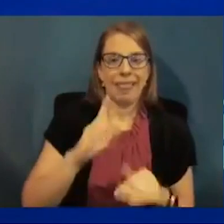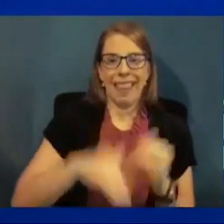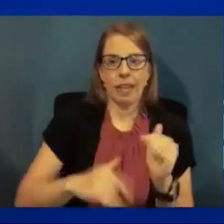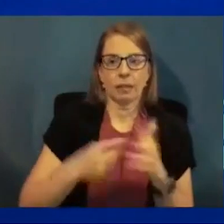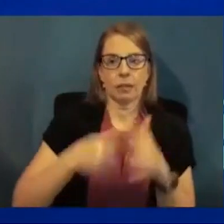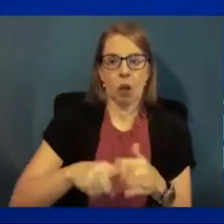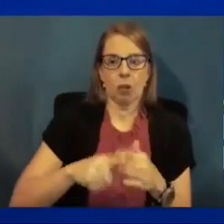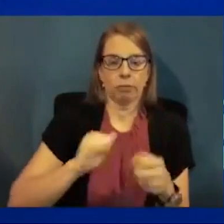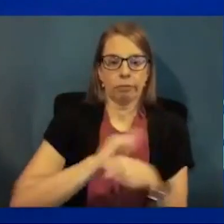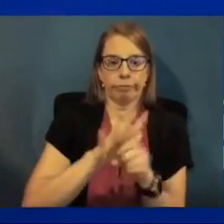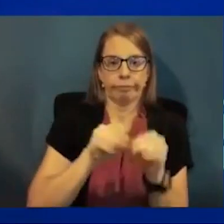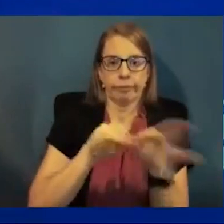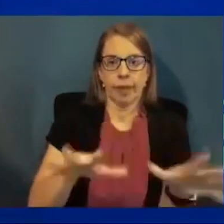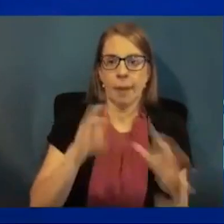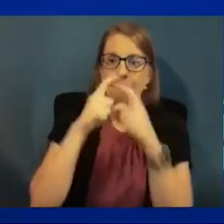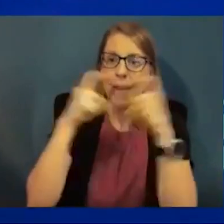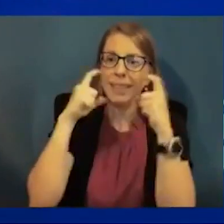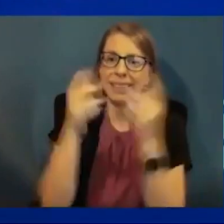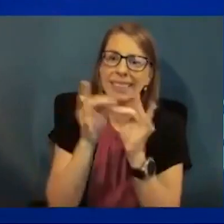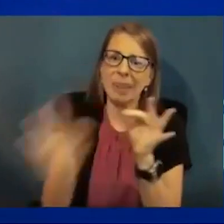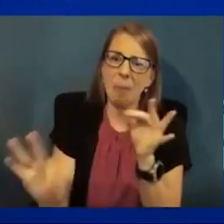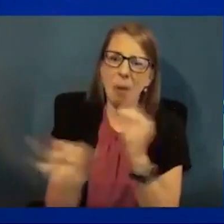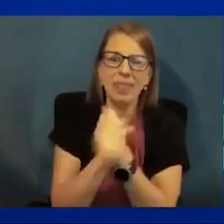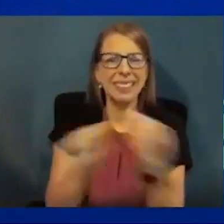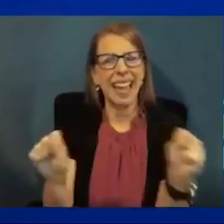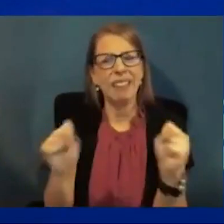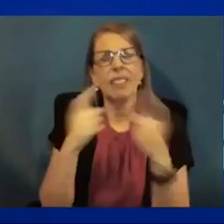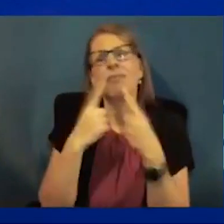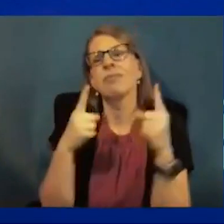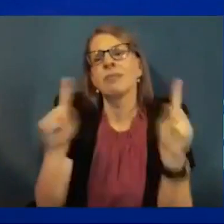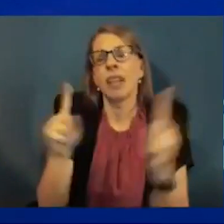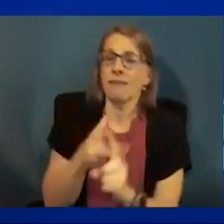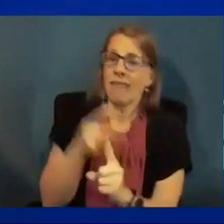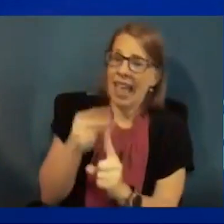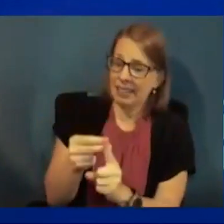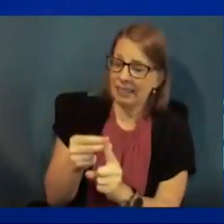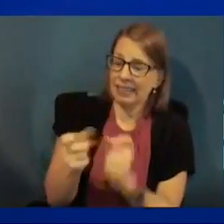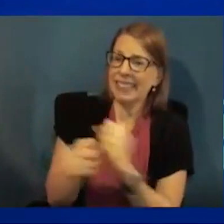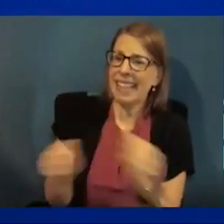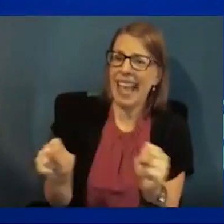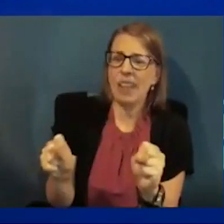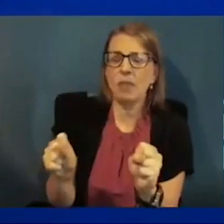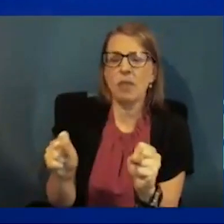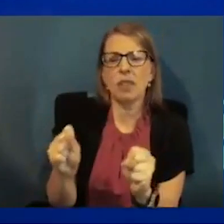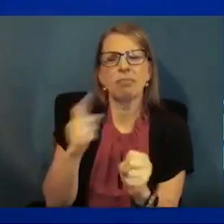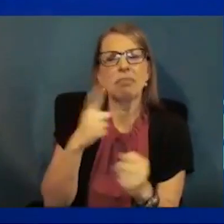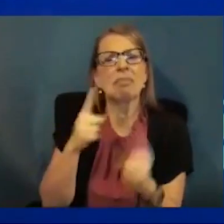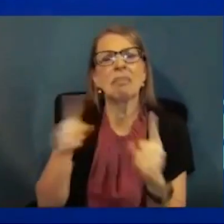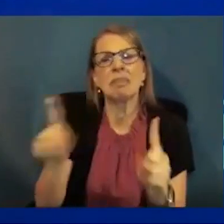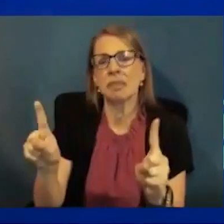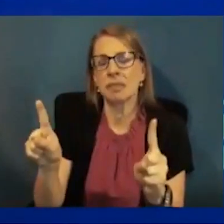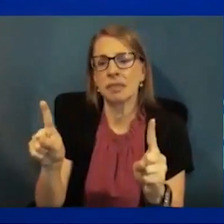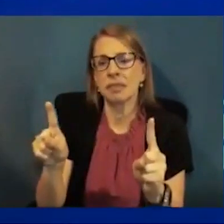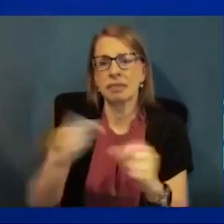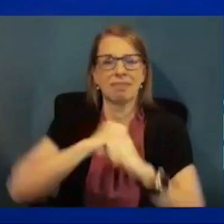safe, and it works. Vaccination is safe, and it works. And we want you to be